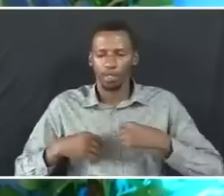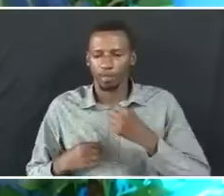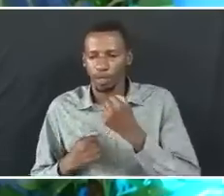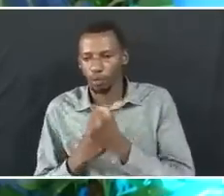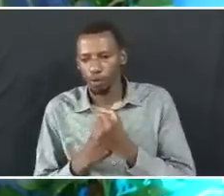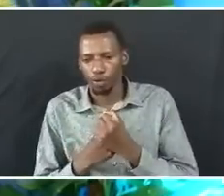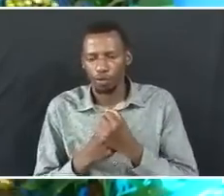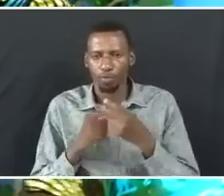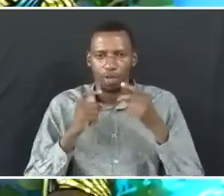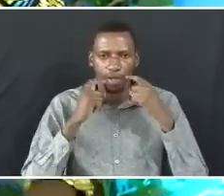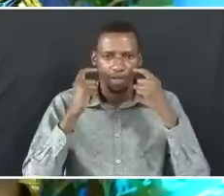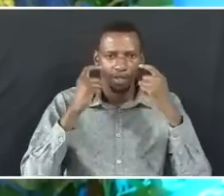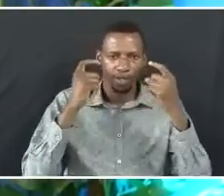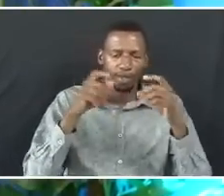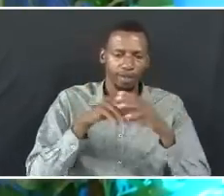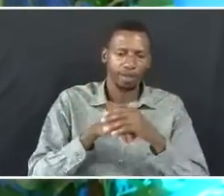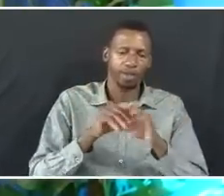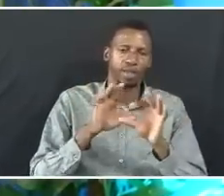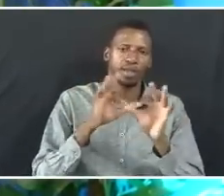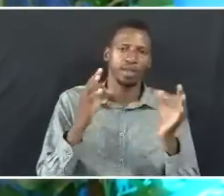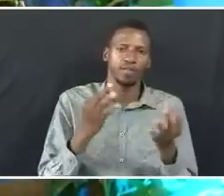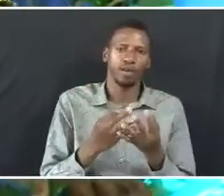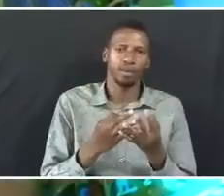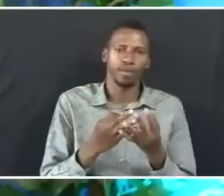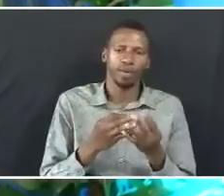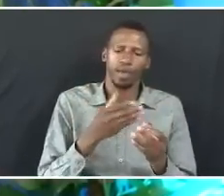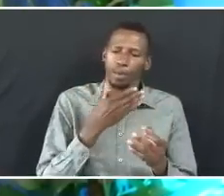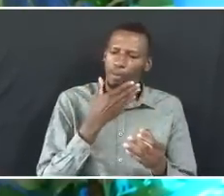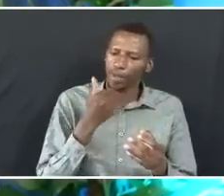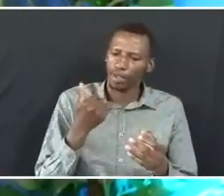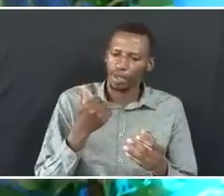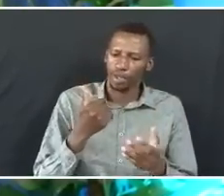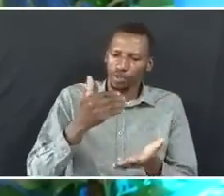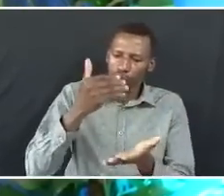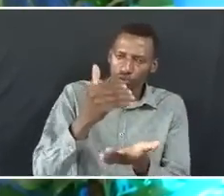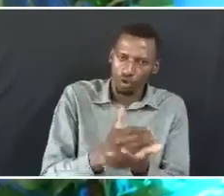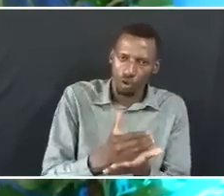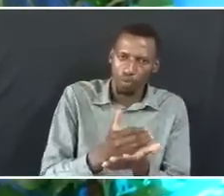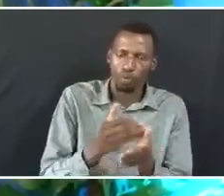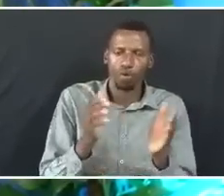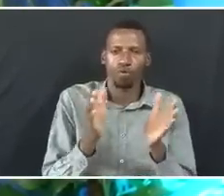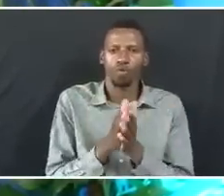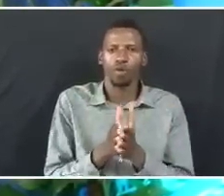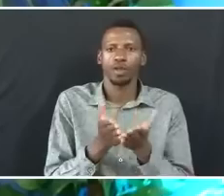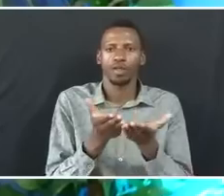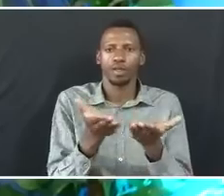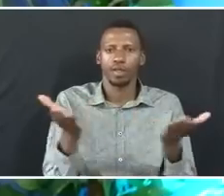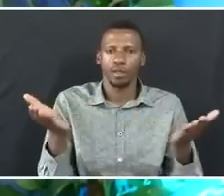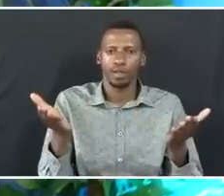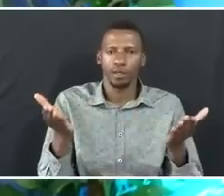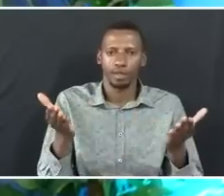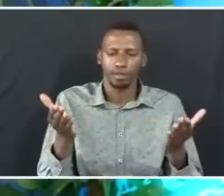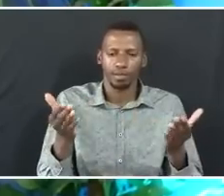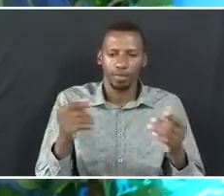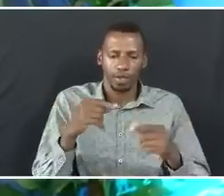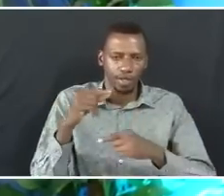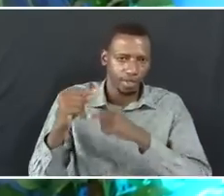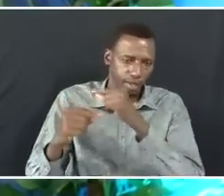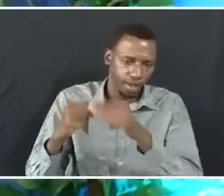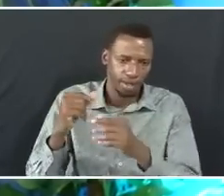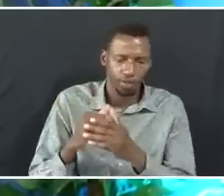Enough is enough. Let it end with this generation. Let us raise a godly